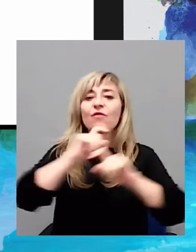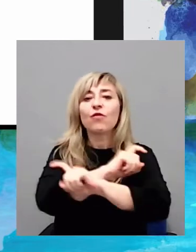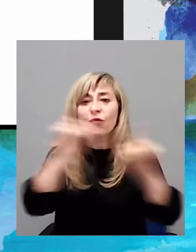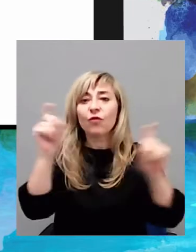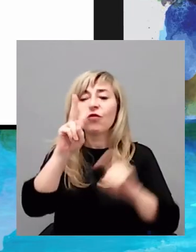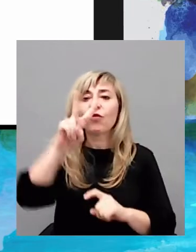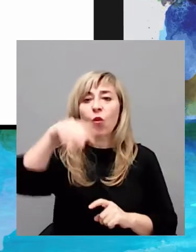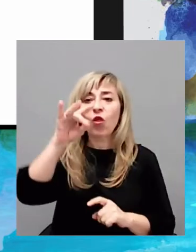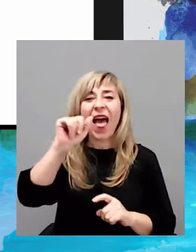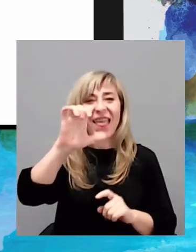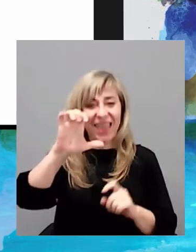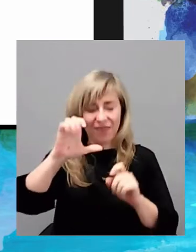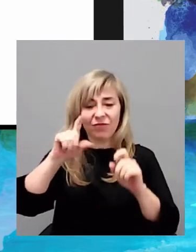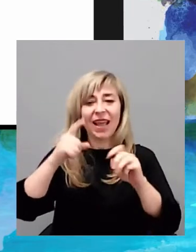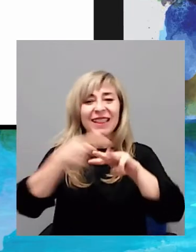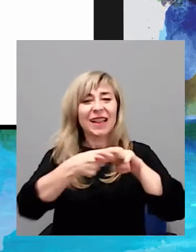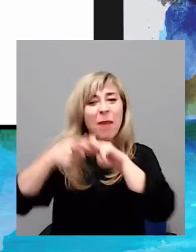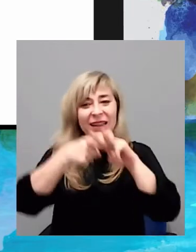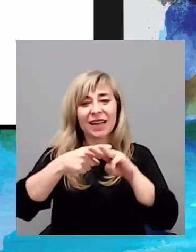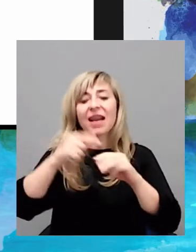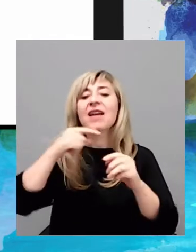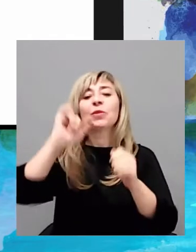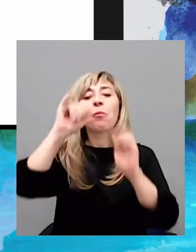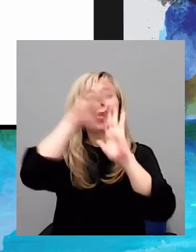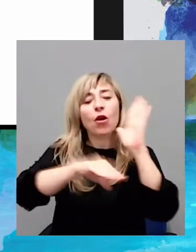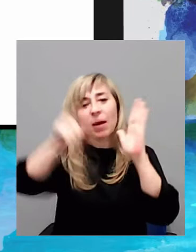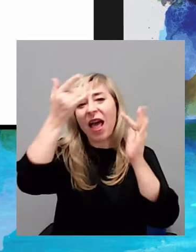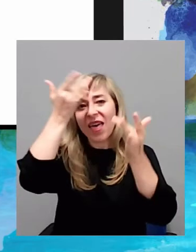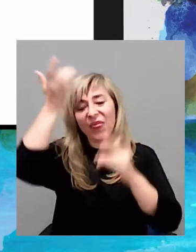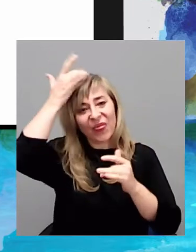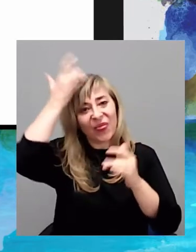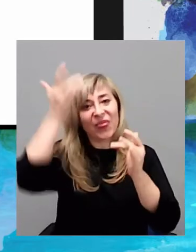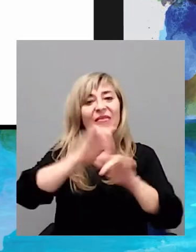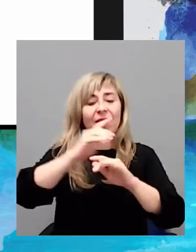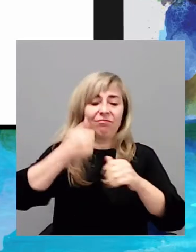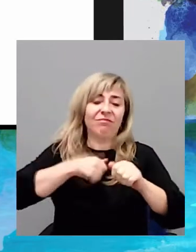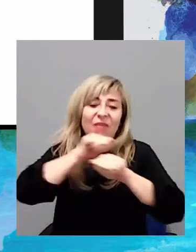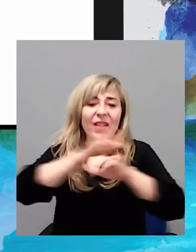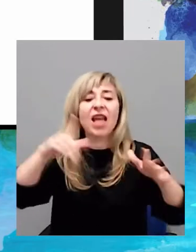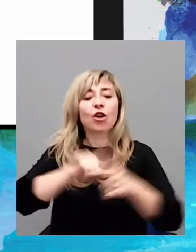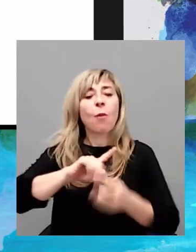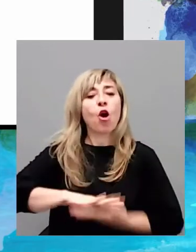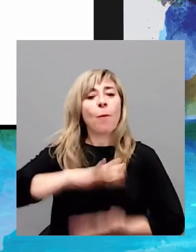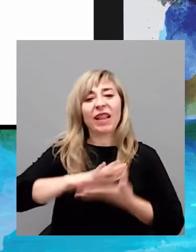state institution for employment as part of the course become digital.